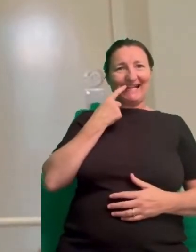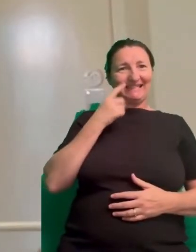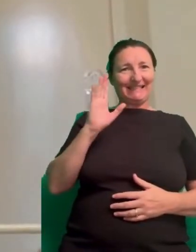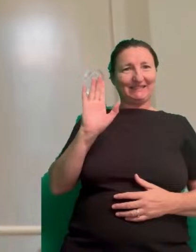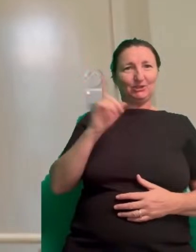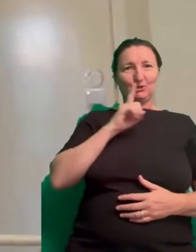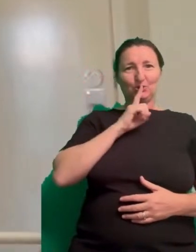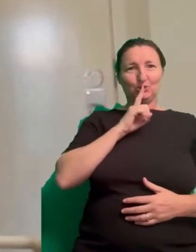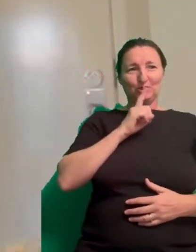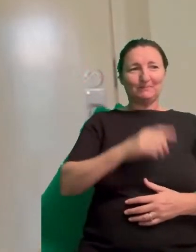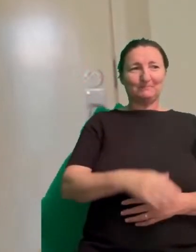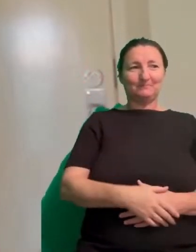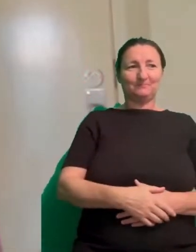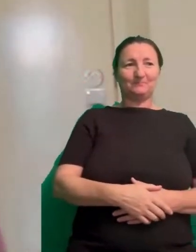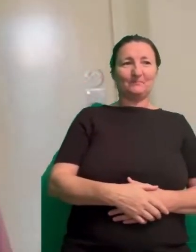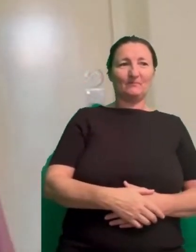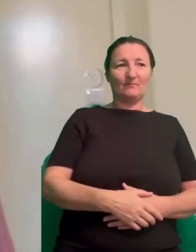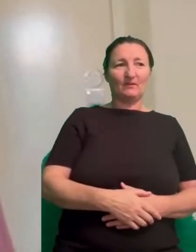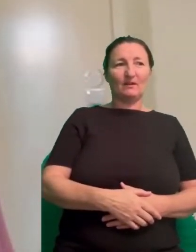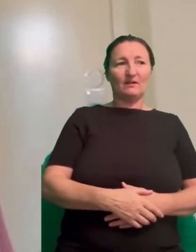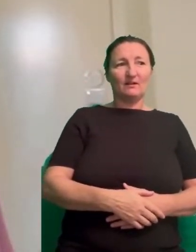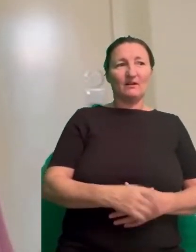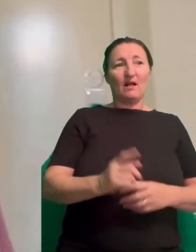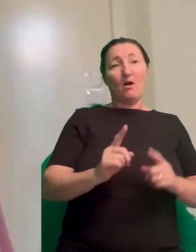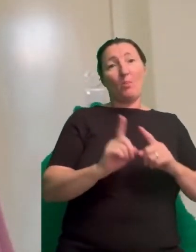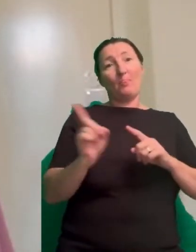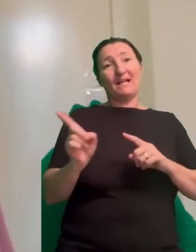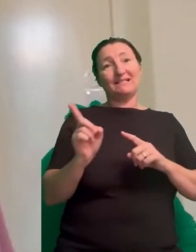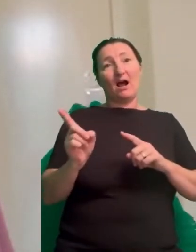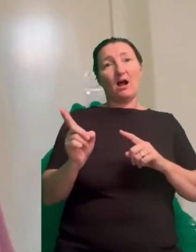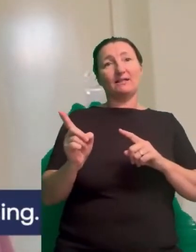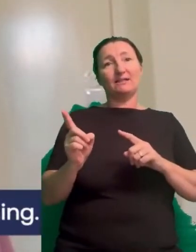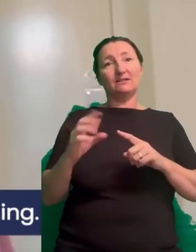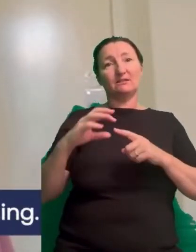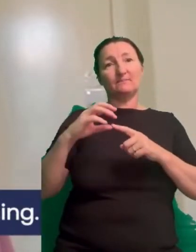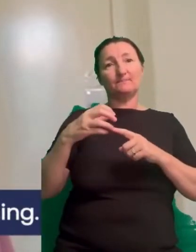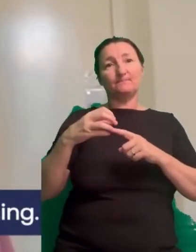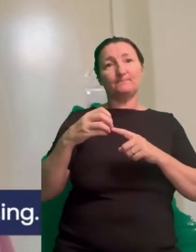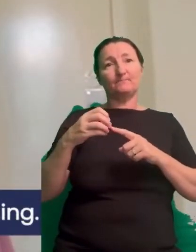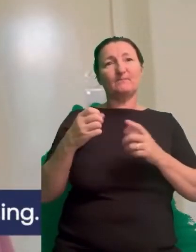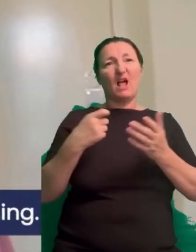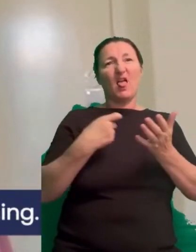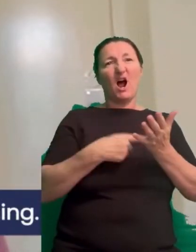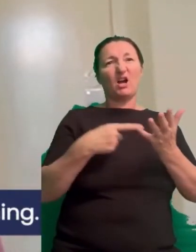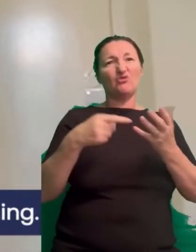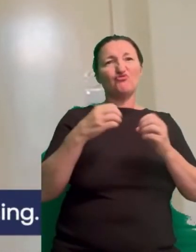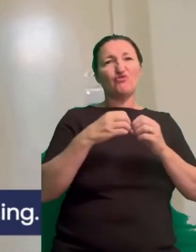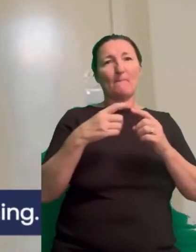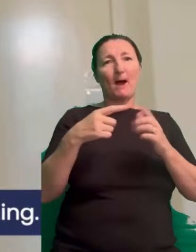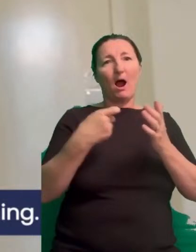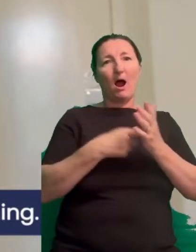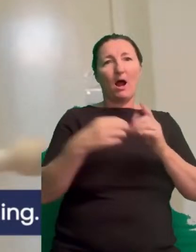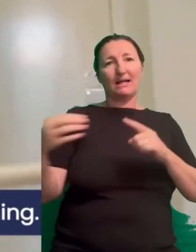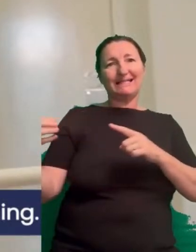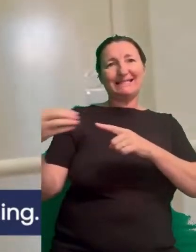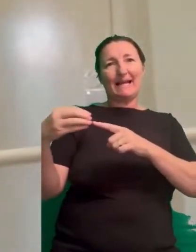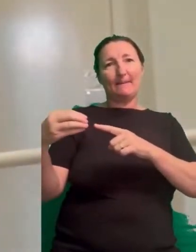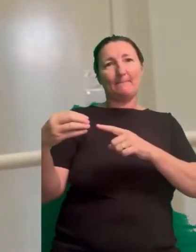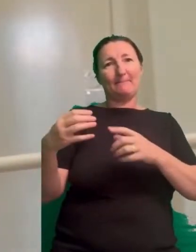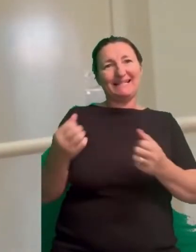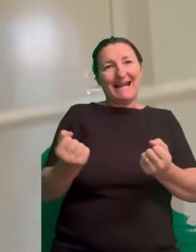end I have a piece of just a rubber tip that gives me extra grip when I go to move